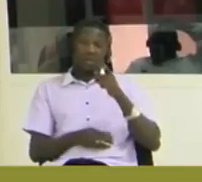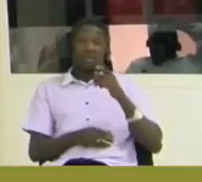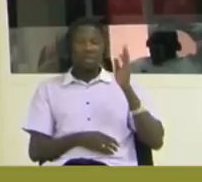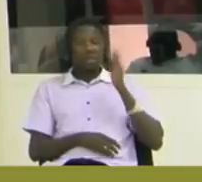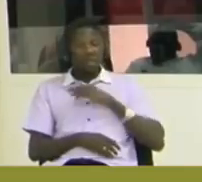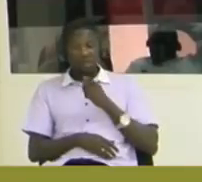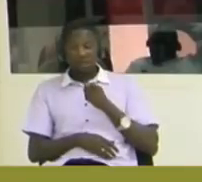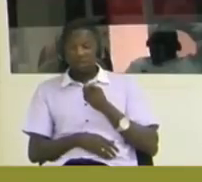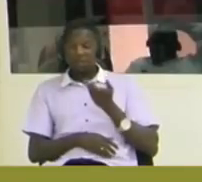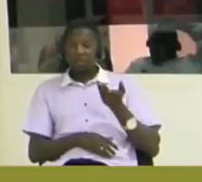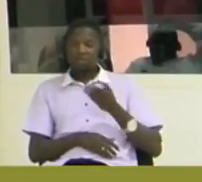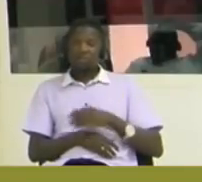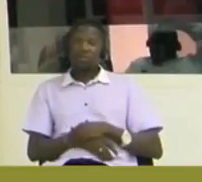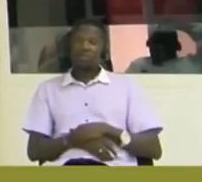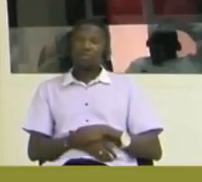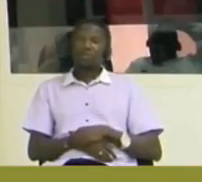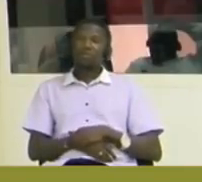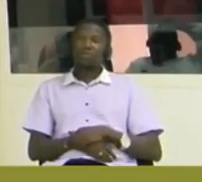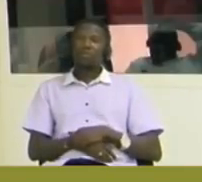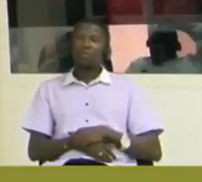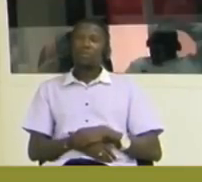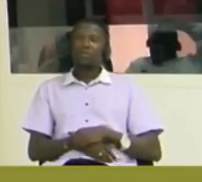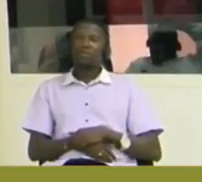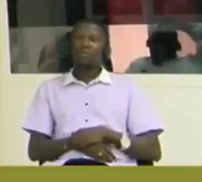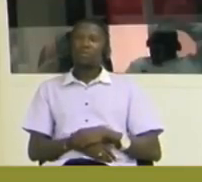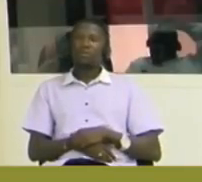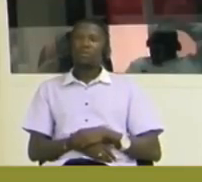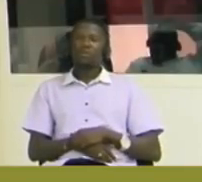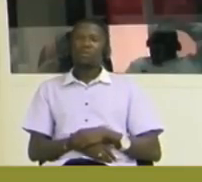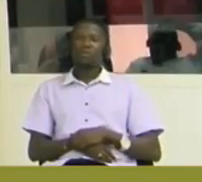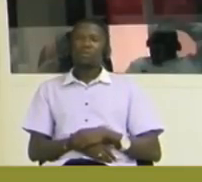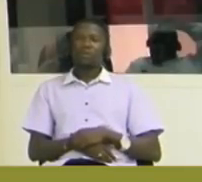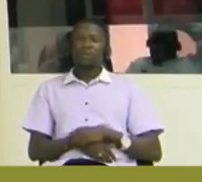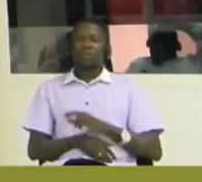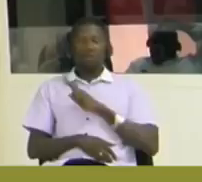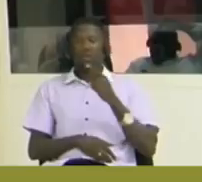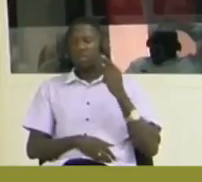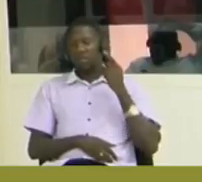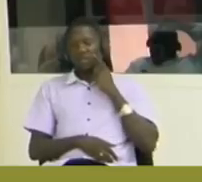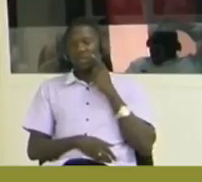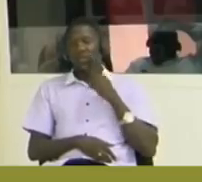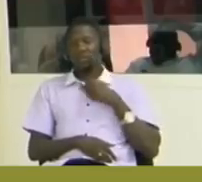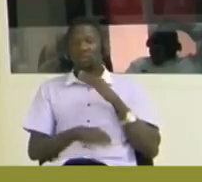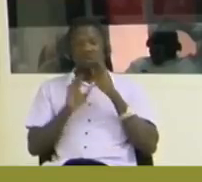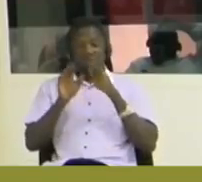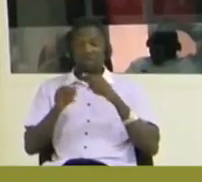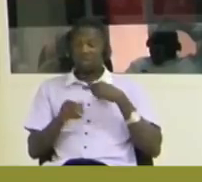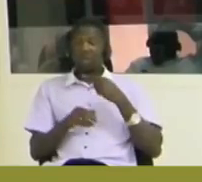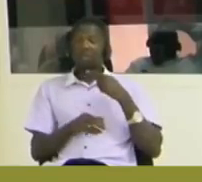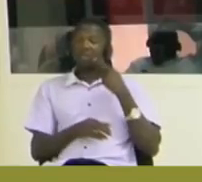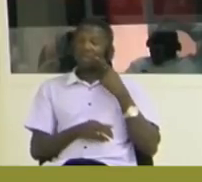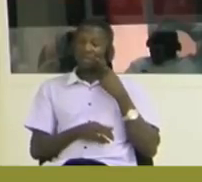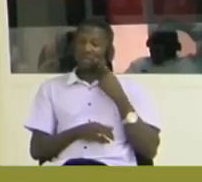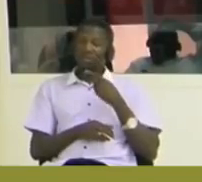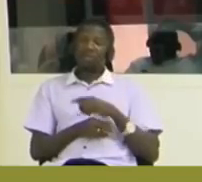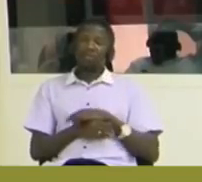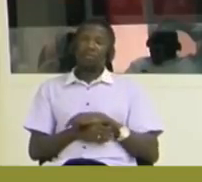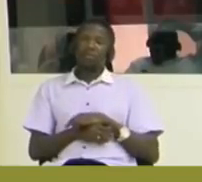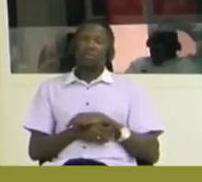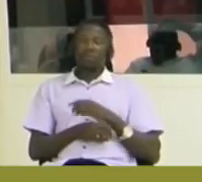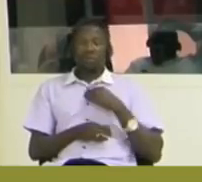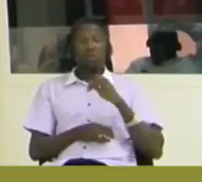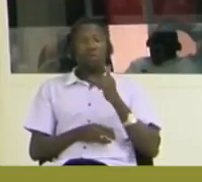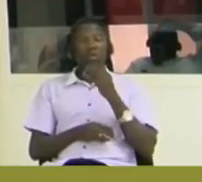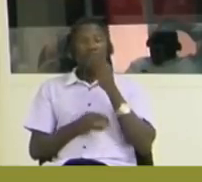day. I was not dropped off at Yankuba Ture's house that day. Well, he spoke of that particular day.